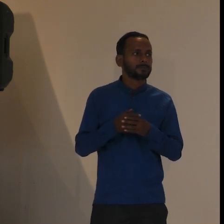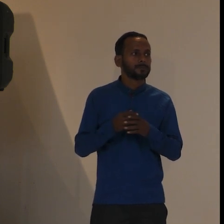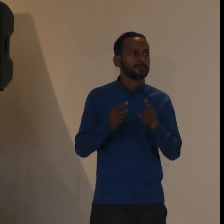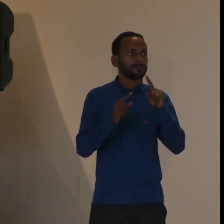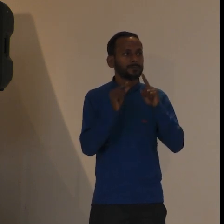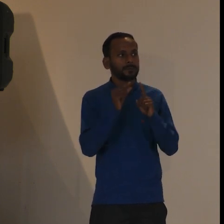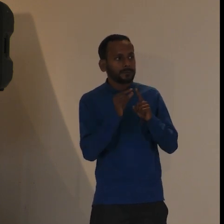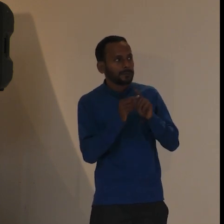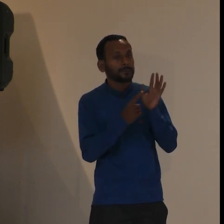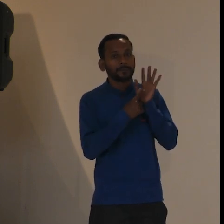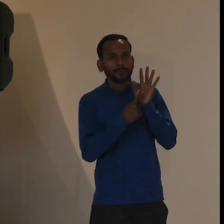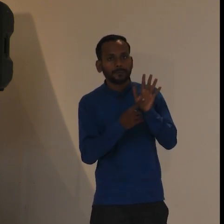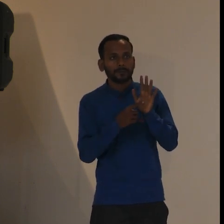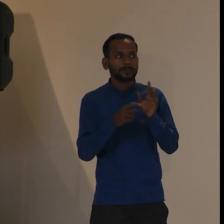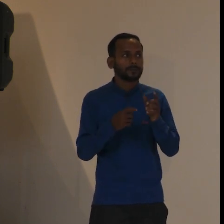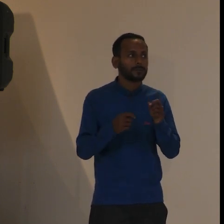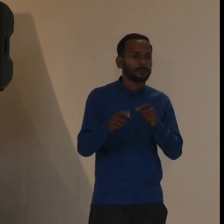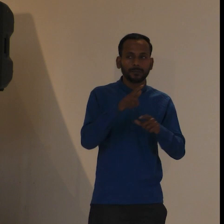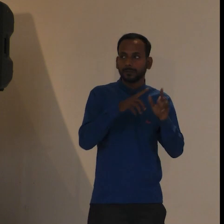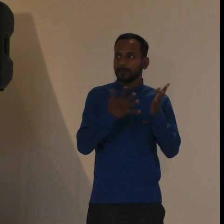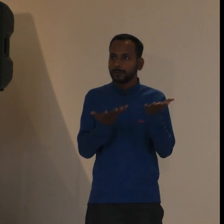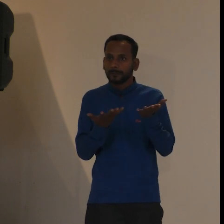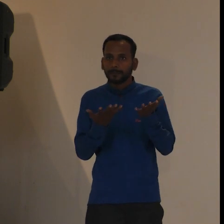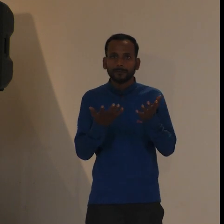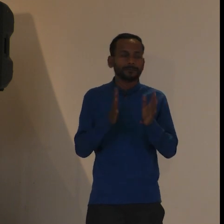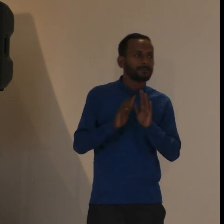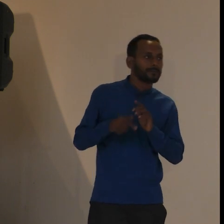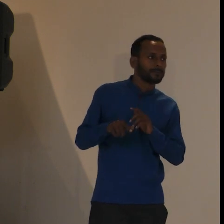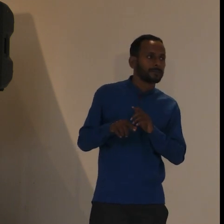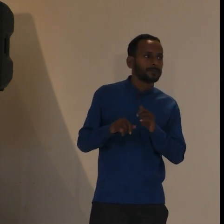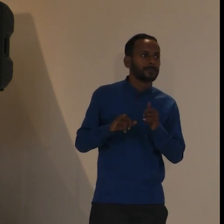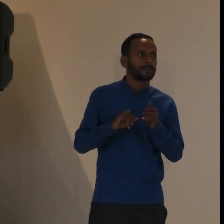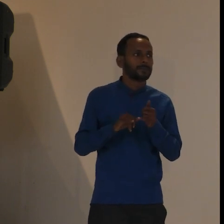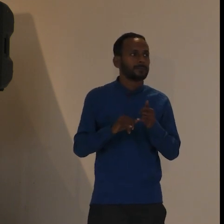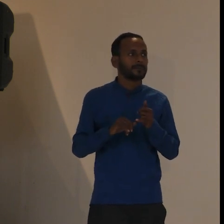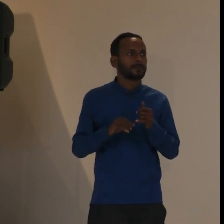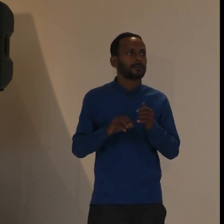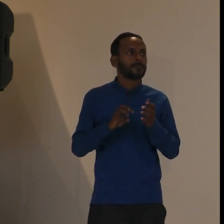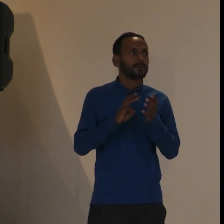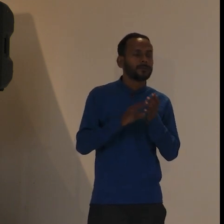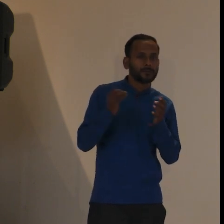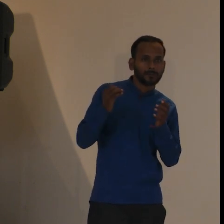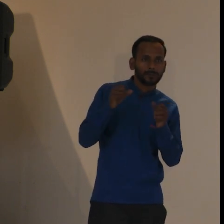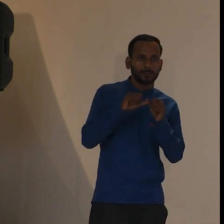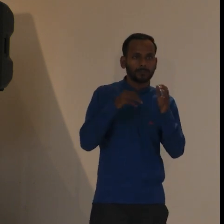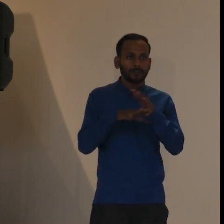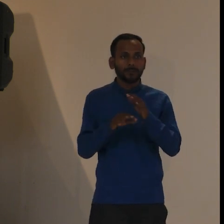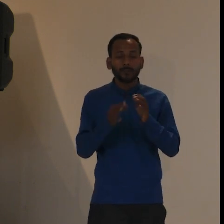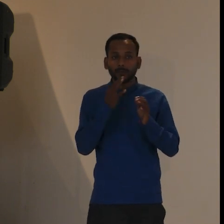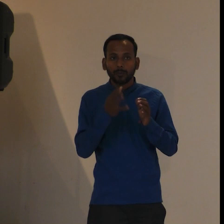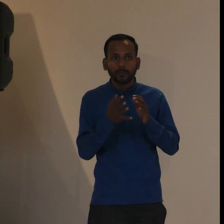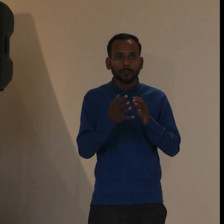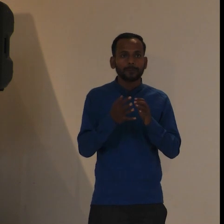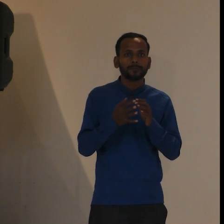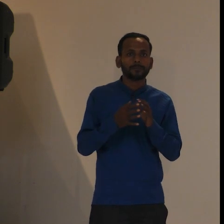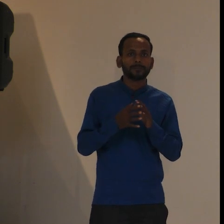tradition of iconography. So in Mario's presentation yesterday, he spoke about the crescent moon, the Immaculate Conception standing on the crescent moon. ceremony. So that